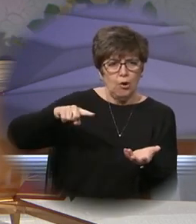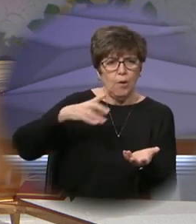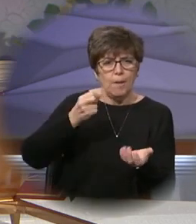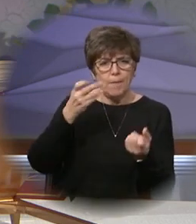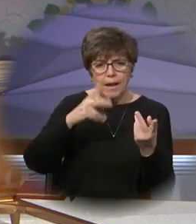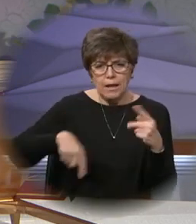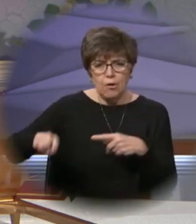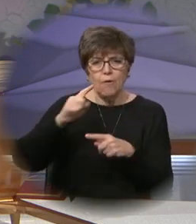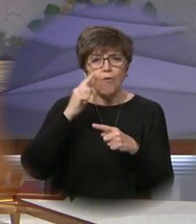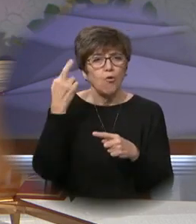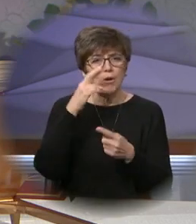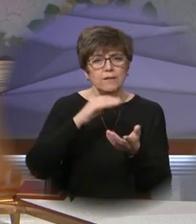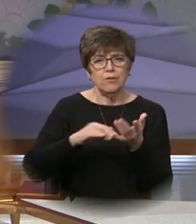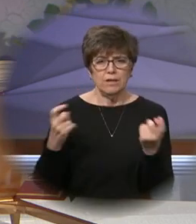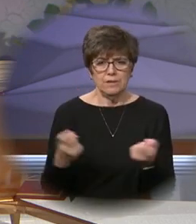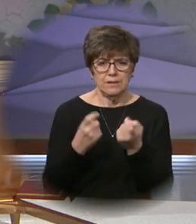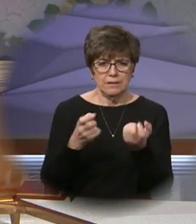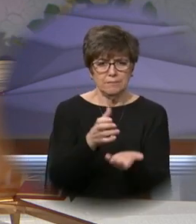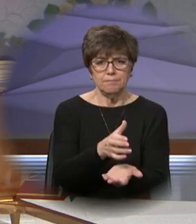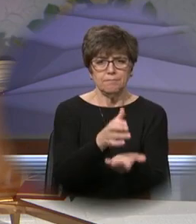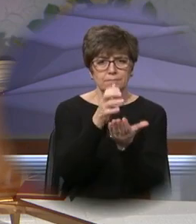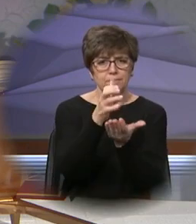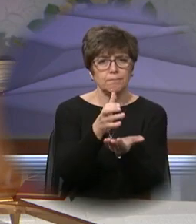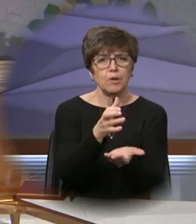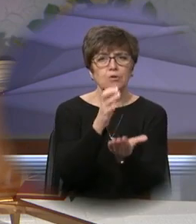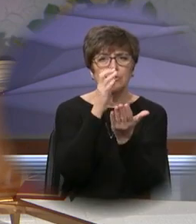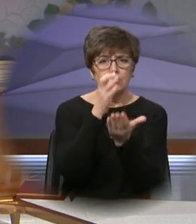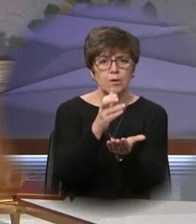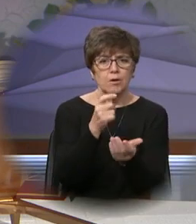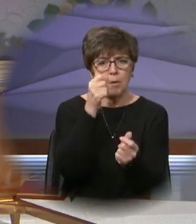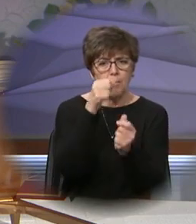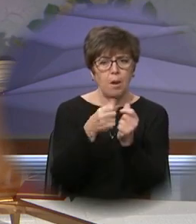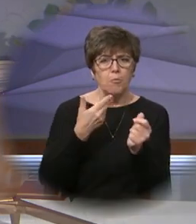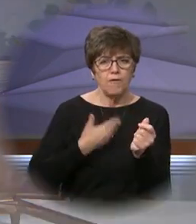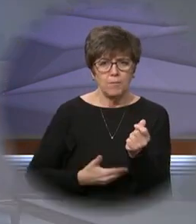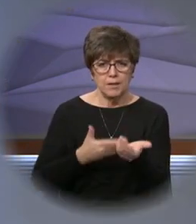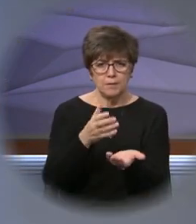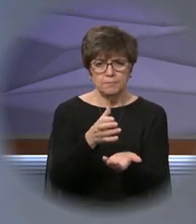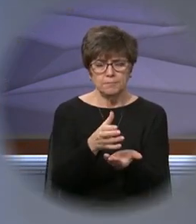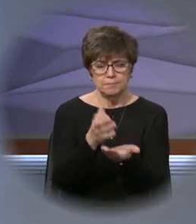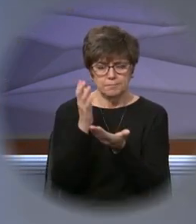many for the forgiveness of sins. Do this in memory of me."